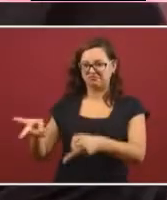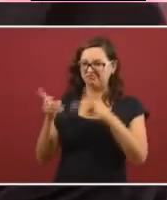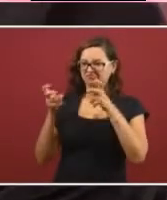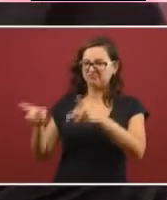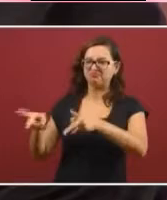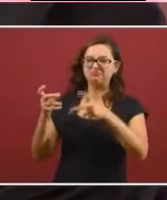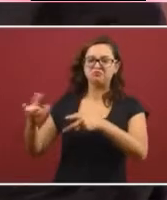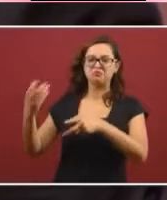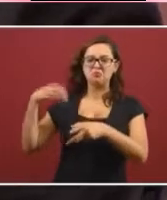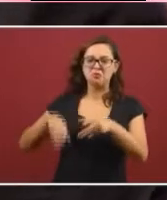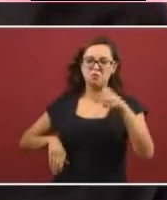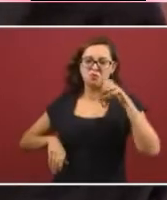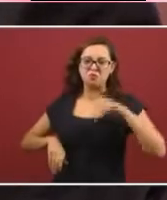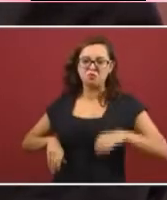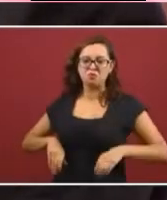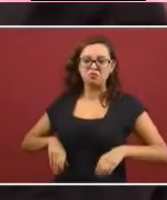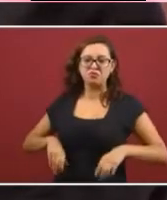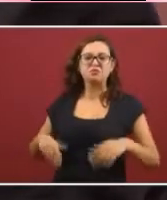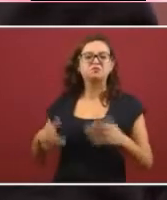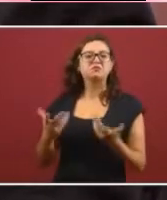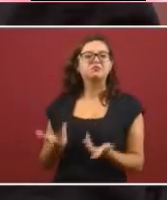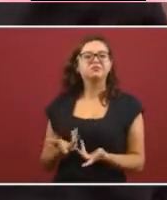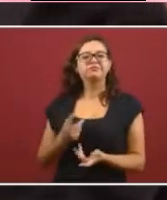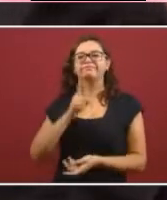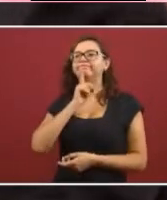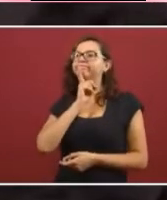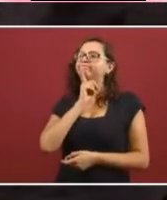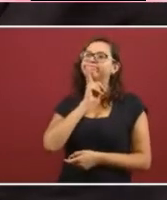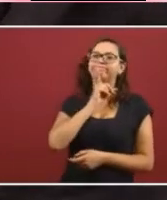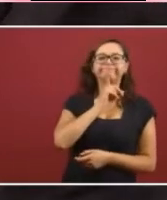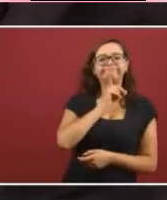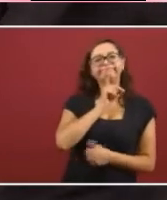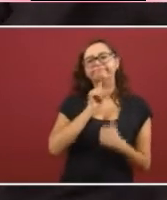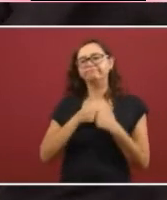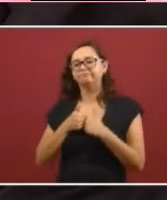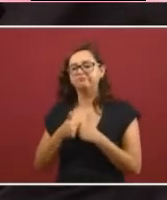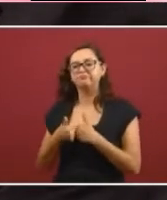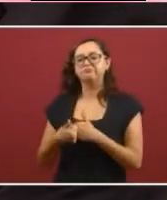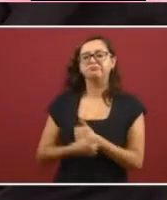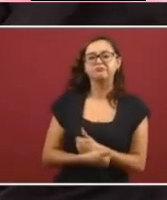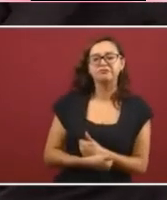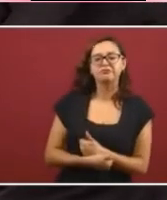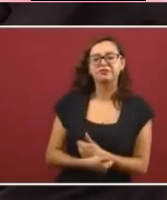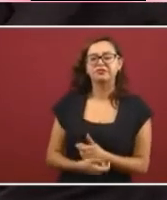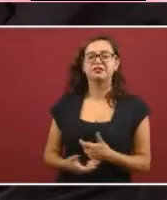they were dedicated to stealing officially.